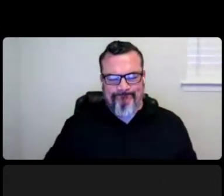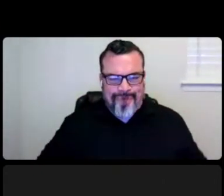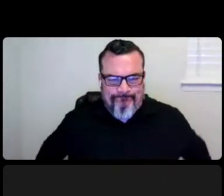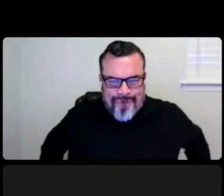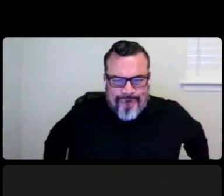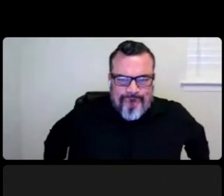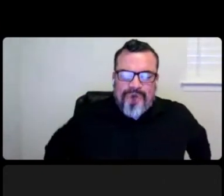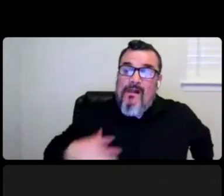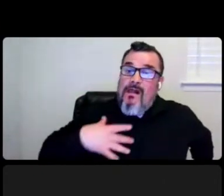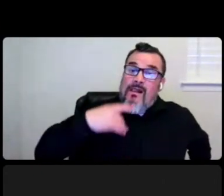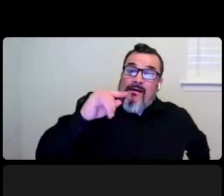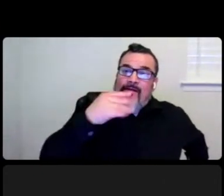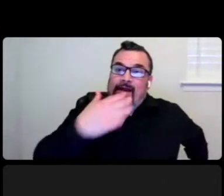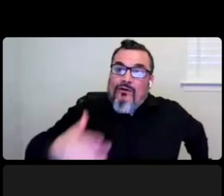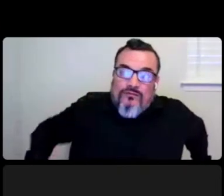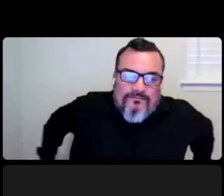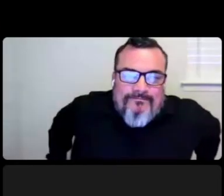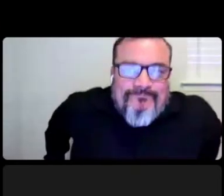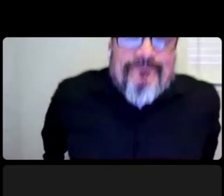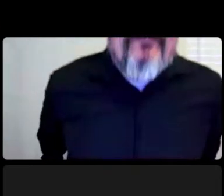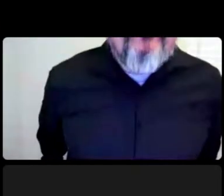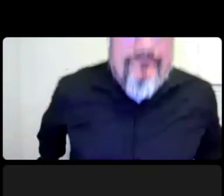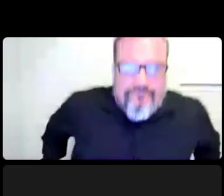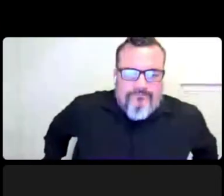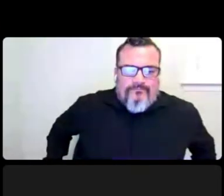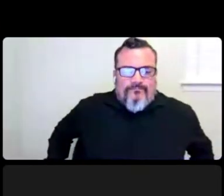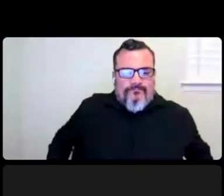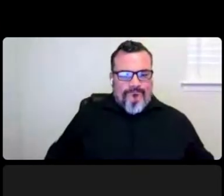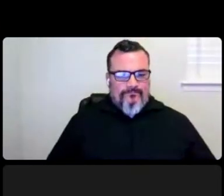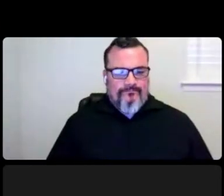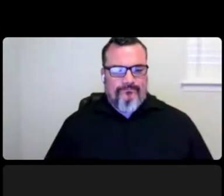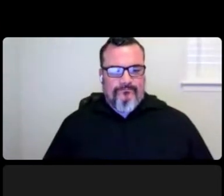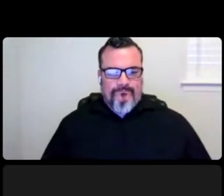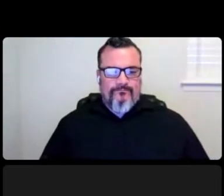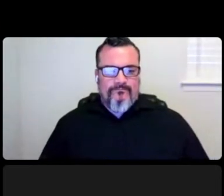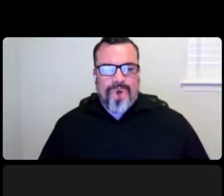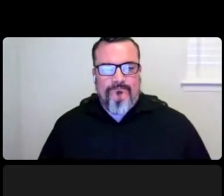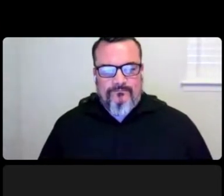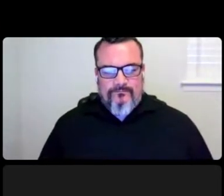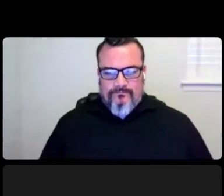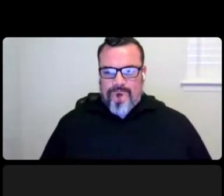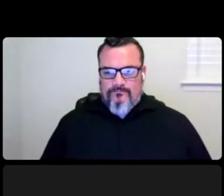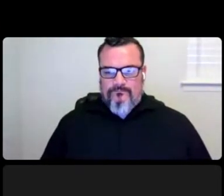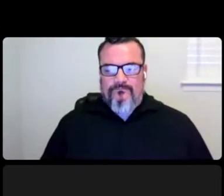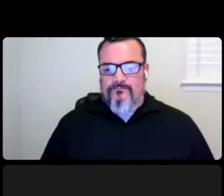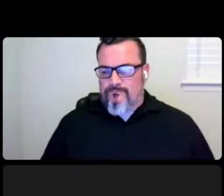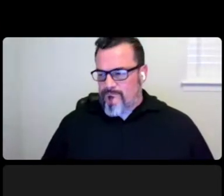kind of like it. Thank you. I don't know that I knew that. That's interesting. Yeah, we've looked into